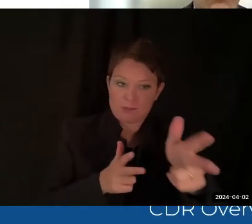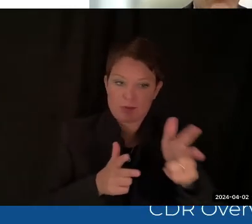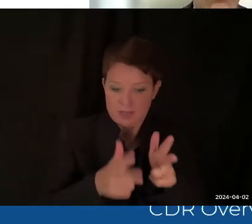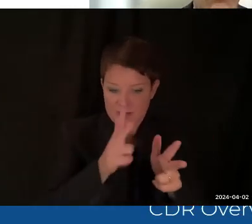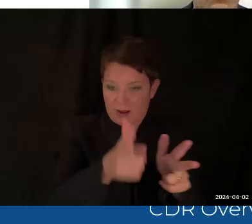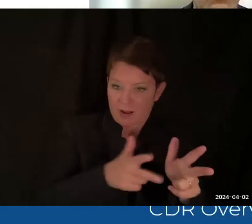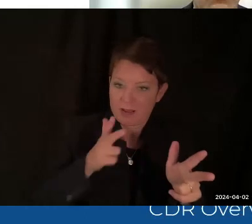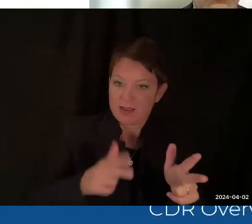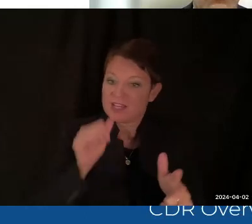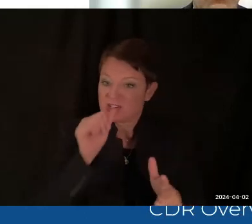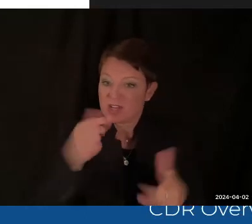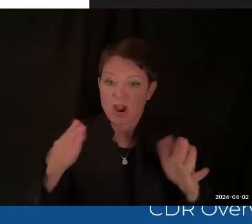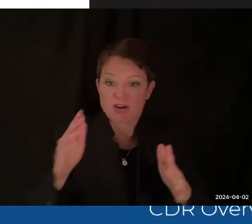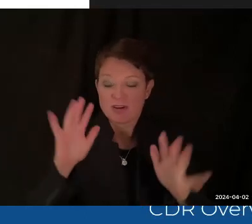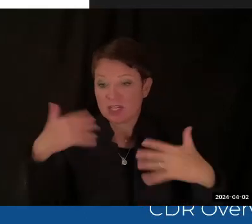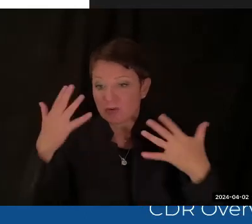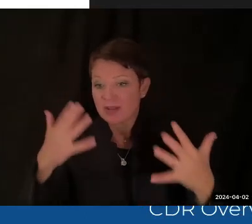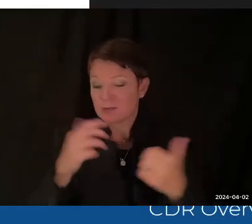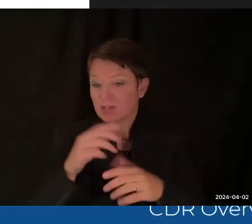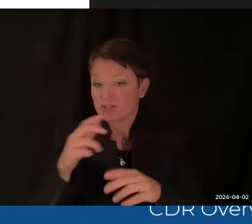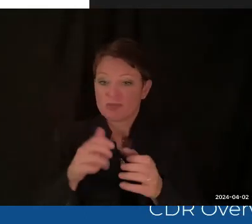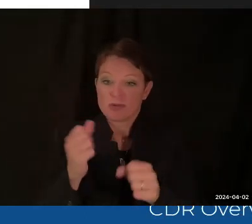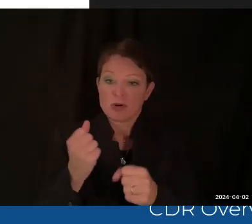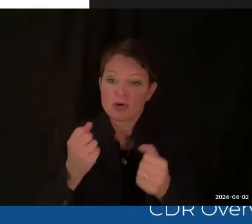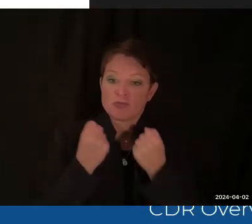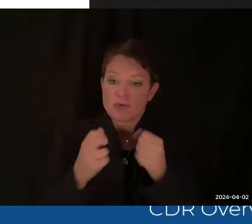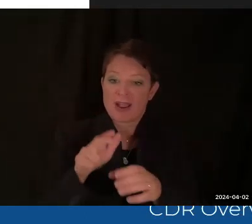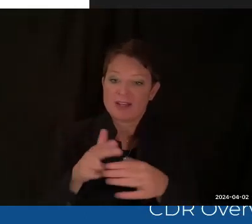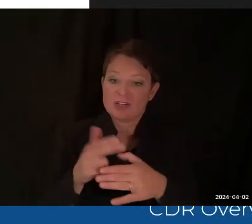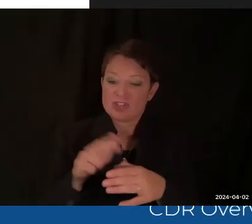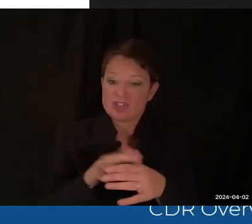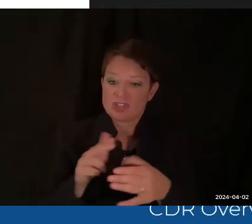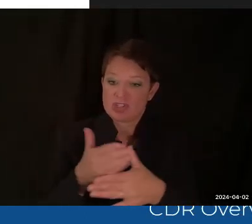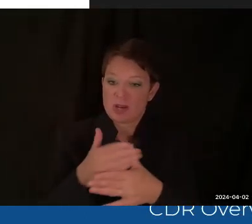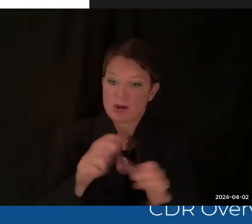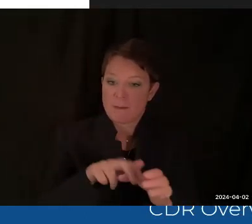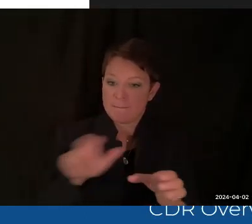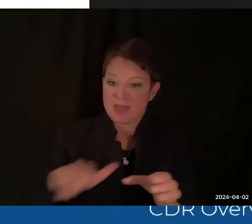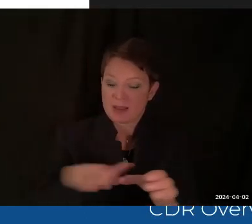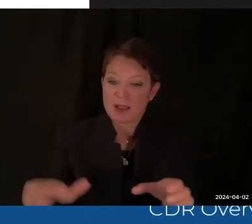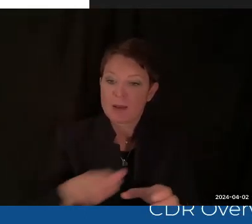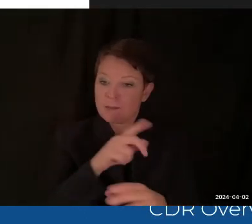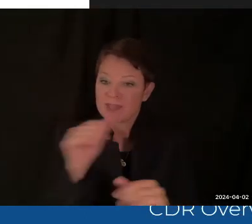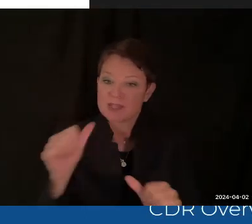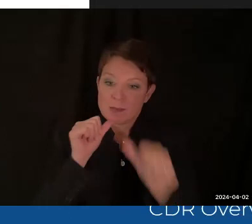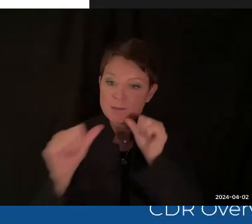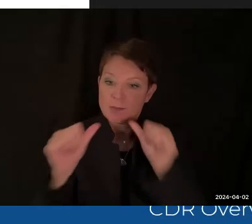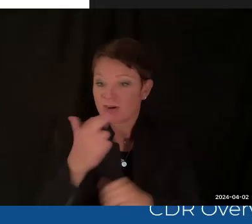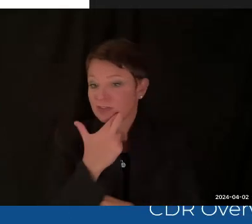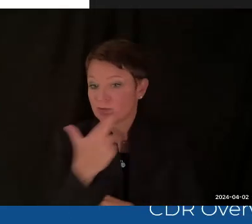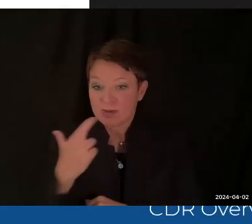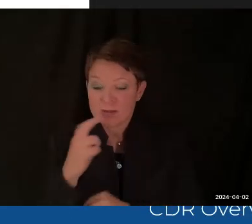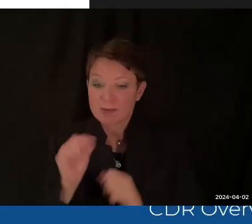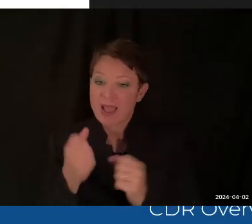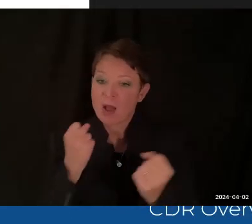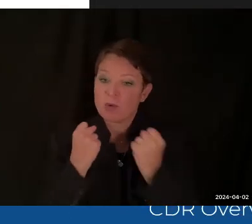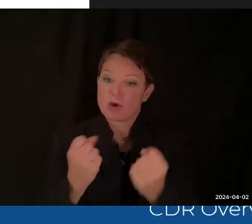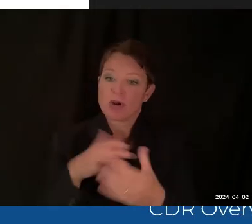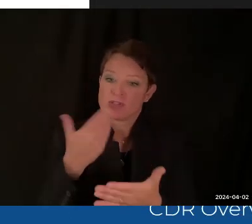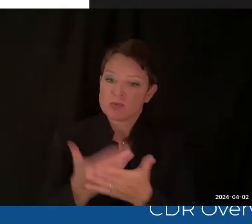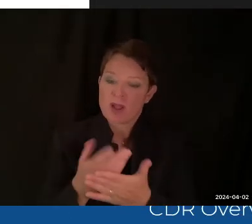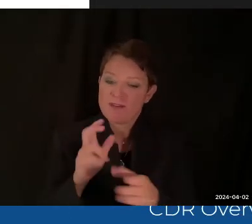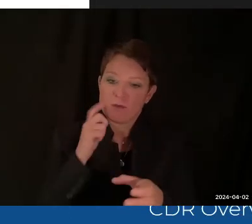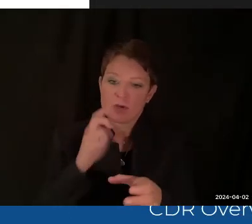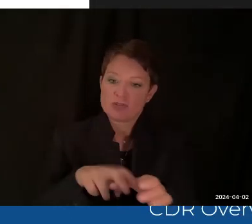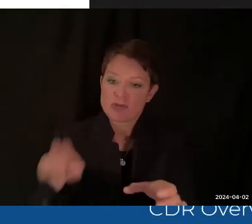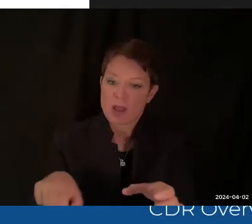Chestnut is already chaotic due to rideshare pickups and drop-offs at the bars in the blocks between Juniper and 12th Streets. So how will cars get to that block for